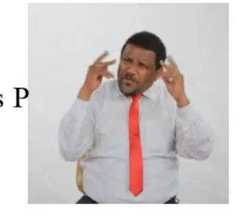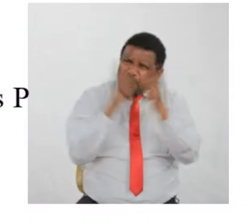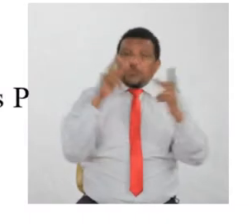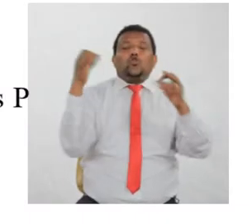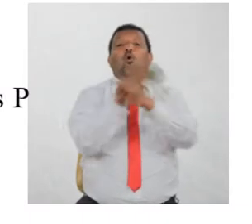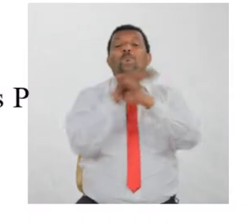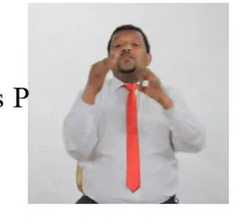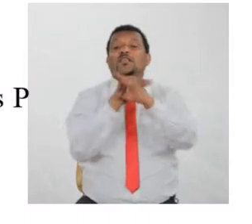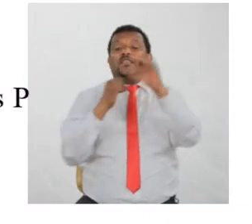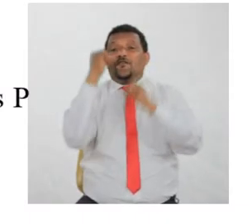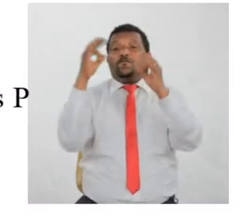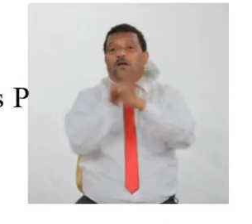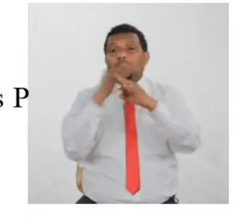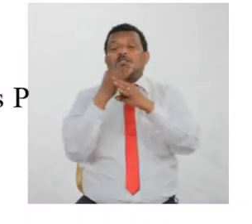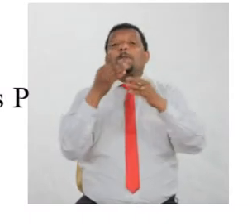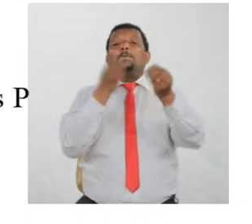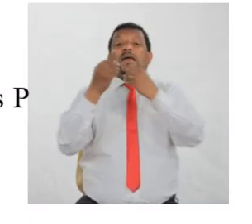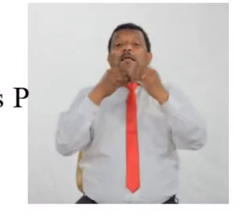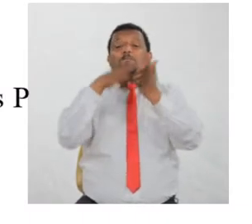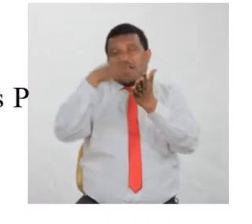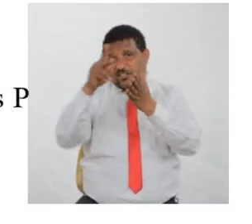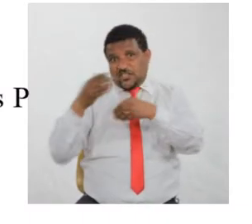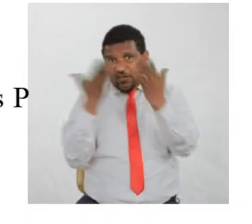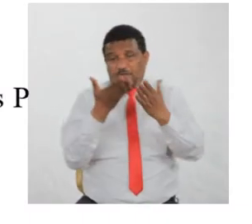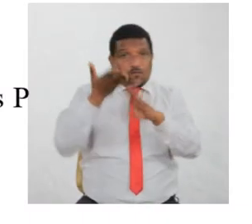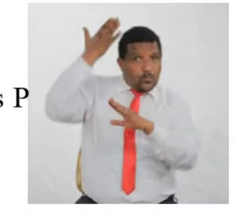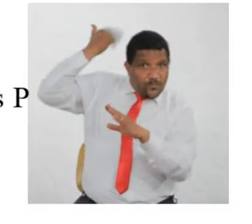firm's market price is given. And